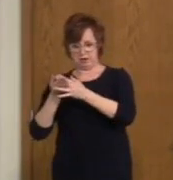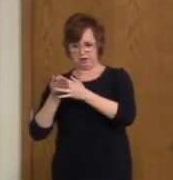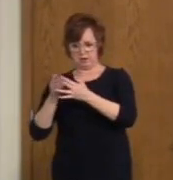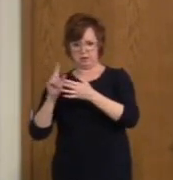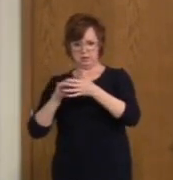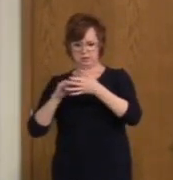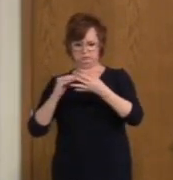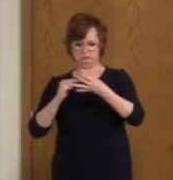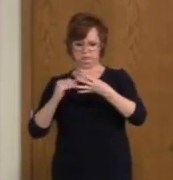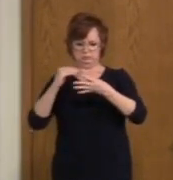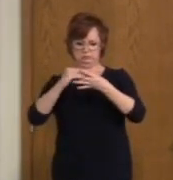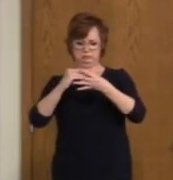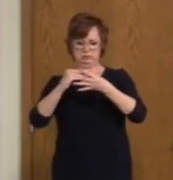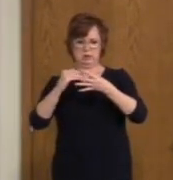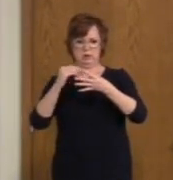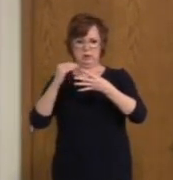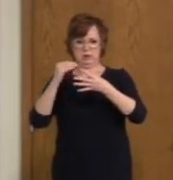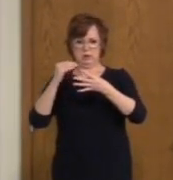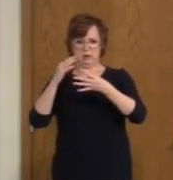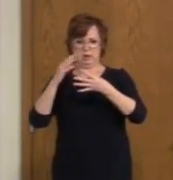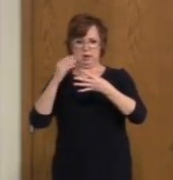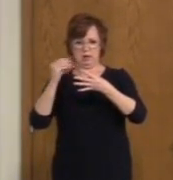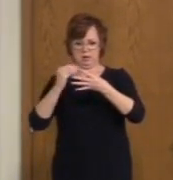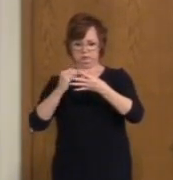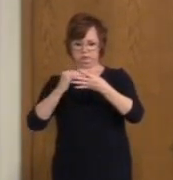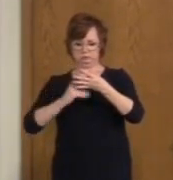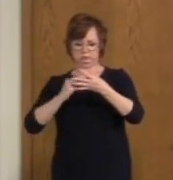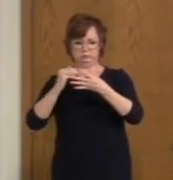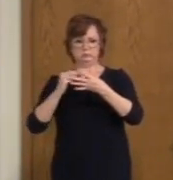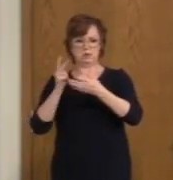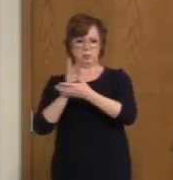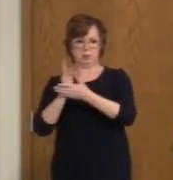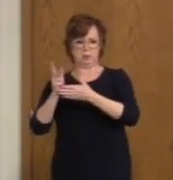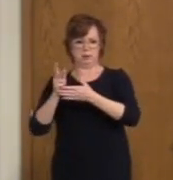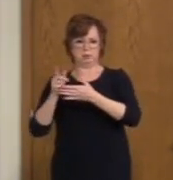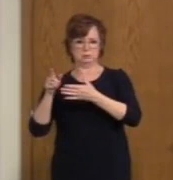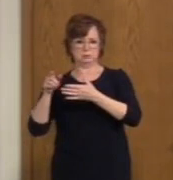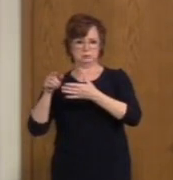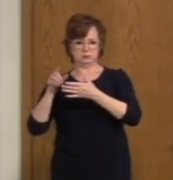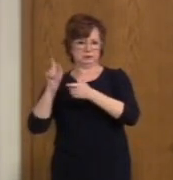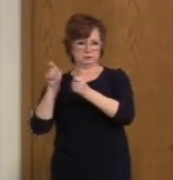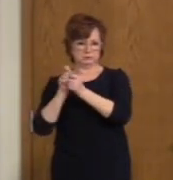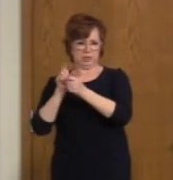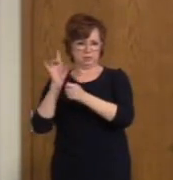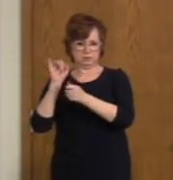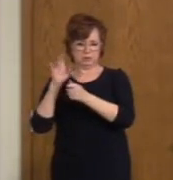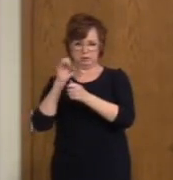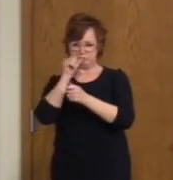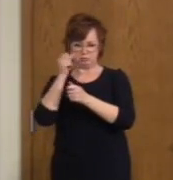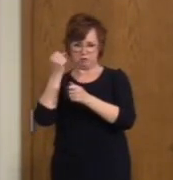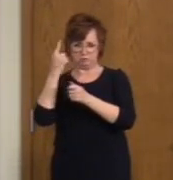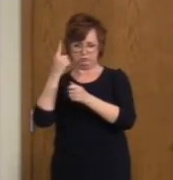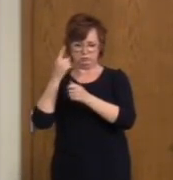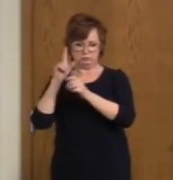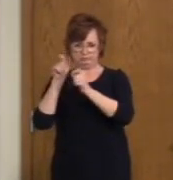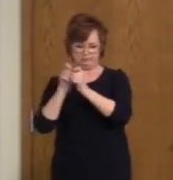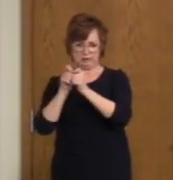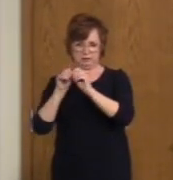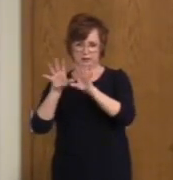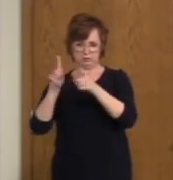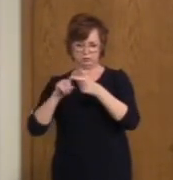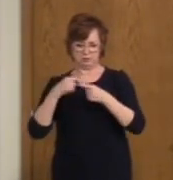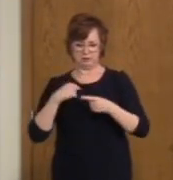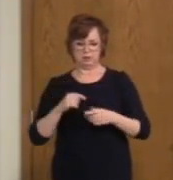sure exactly on the dates, which is significant for those kids and families ultimately that do attend